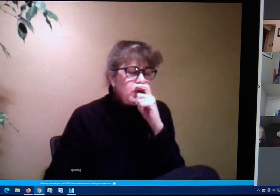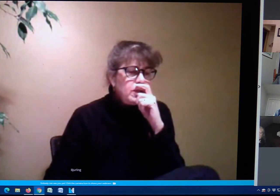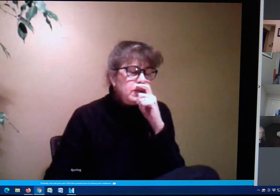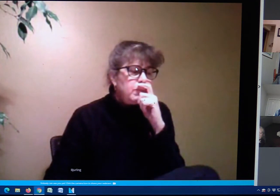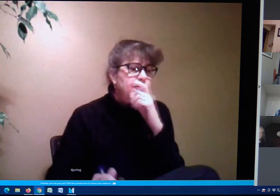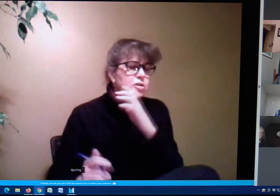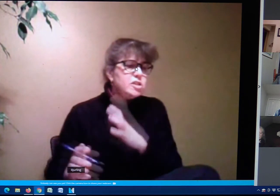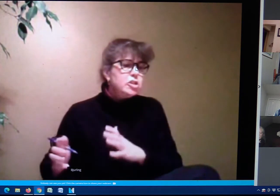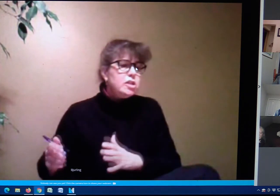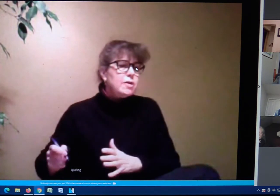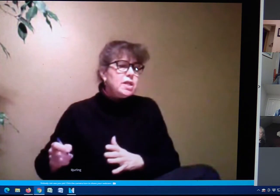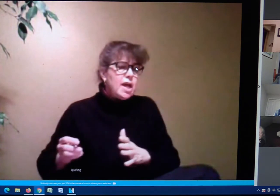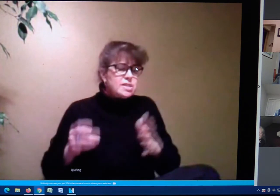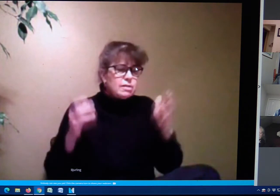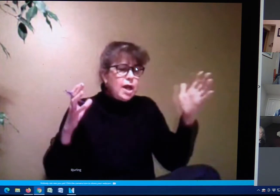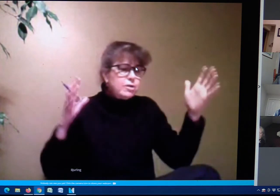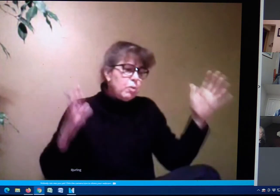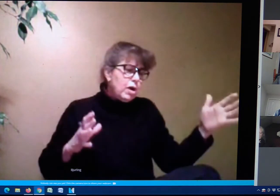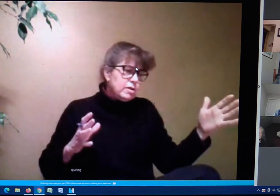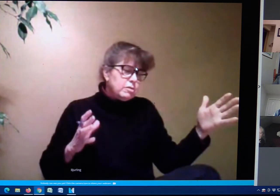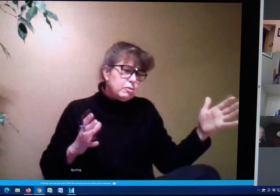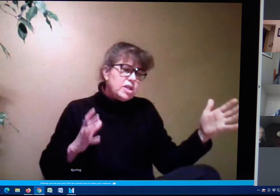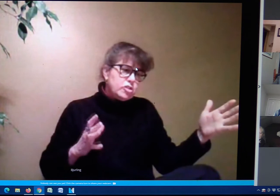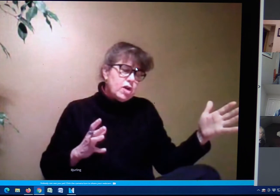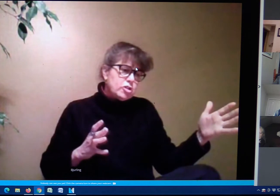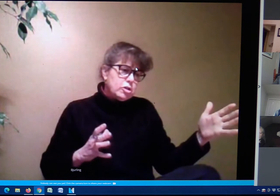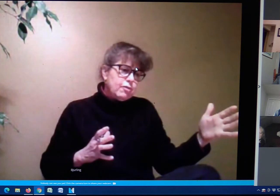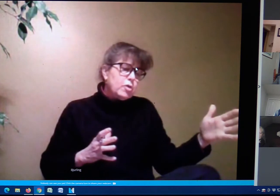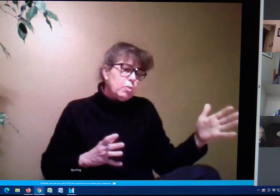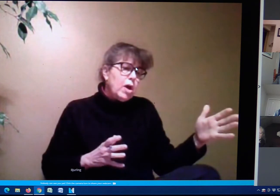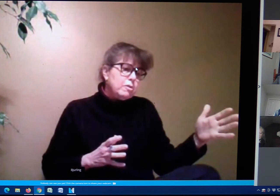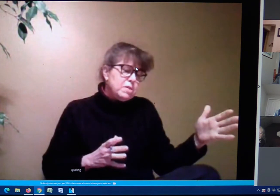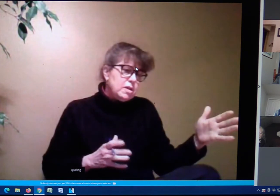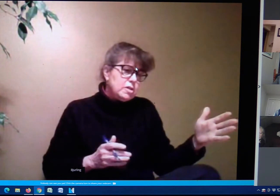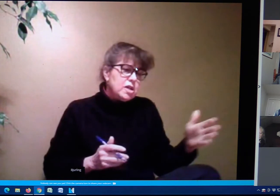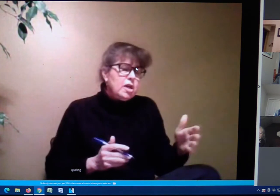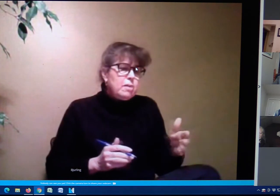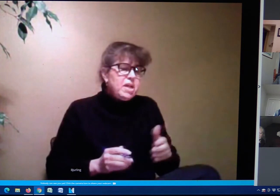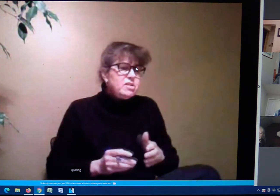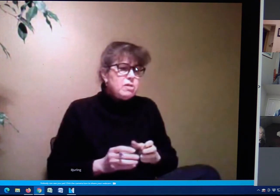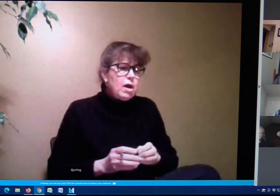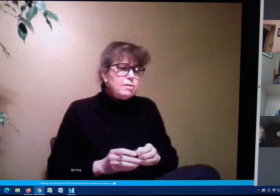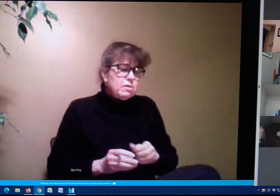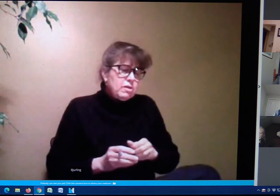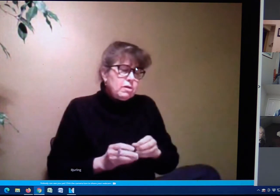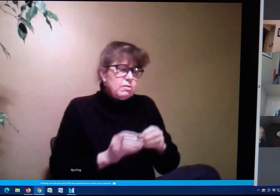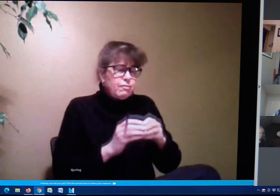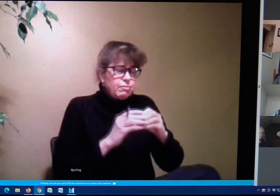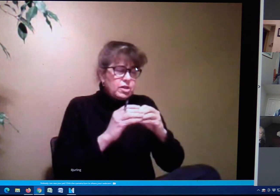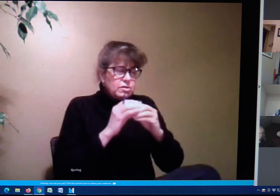So the reverse engineering has aligned the rate structure for the water meters based